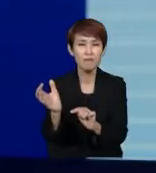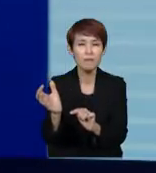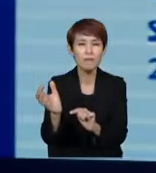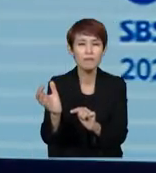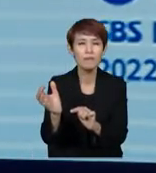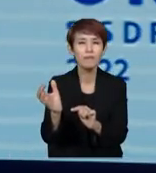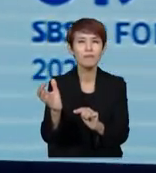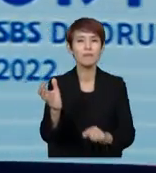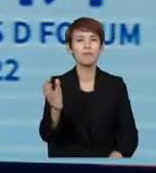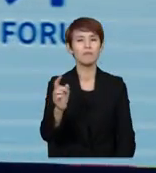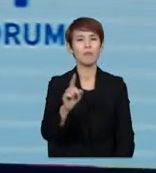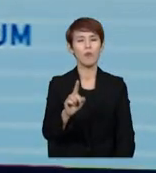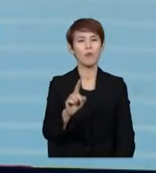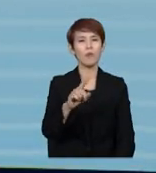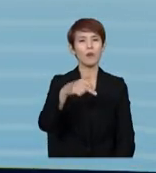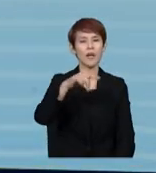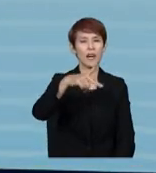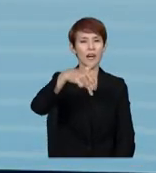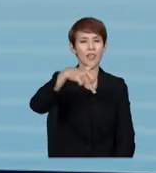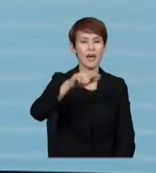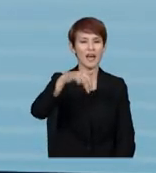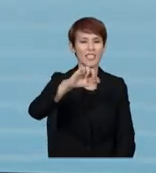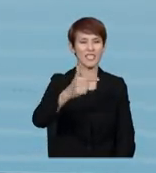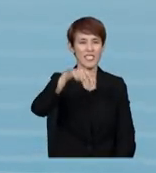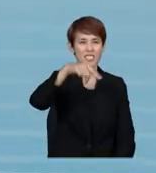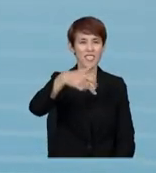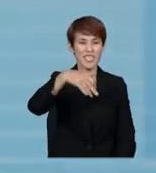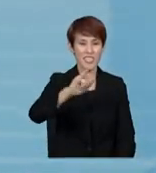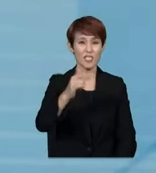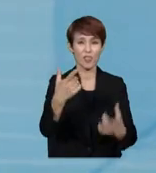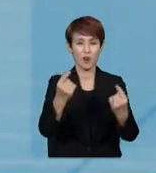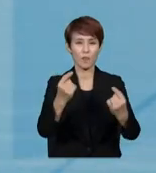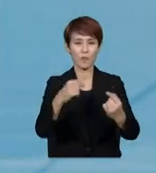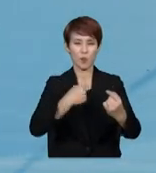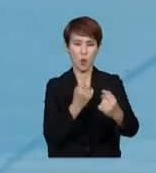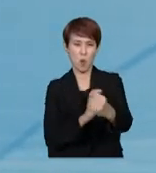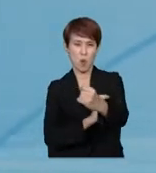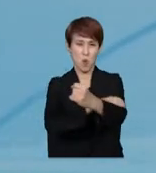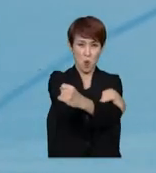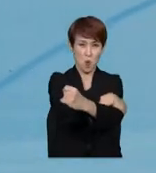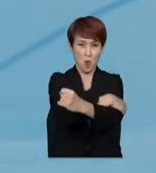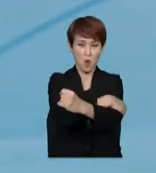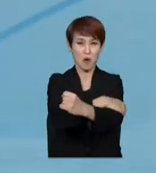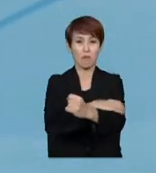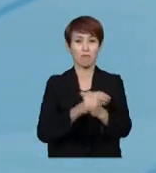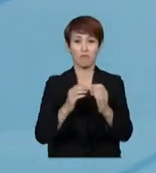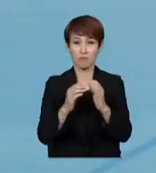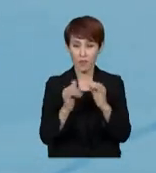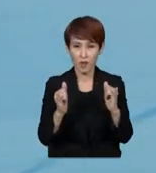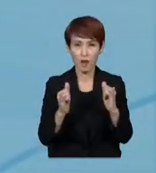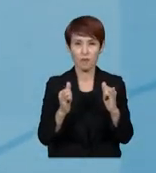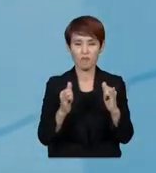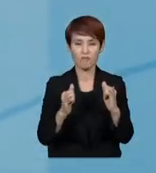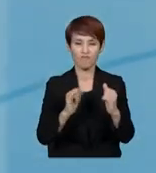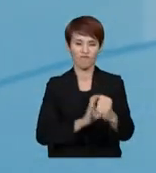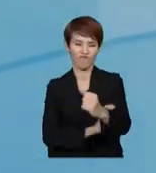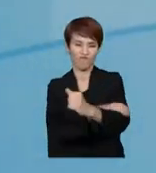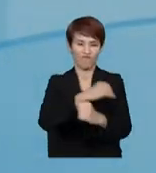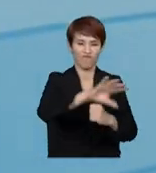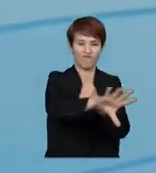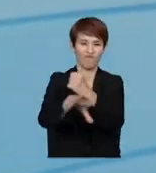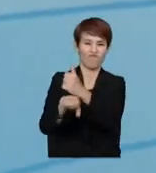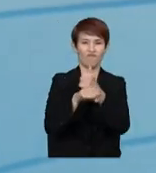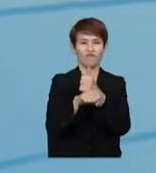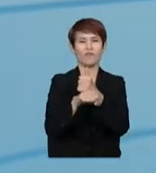etc., that they all run their parties in a highly autocratic way. So it's important that these sorts